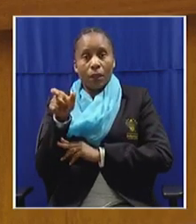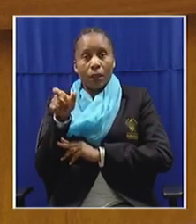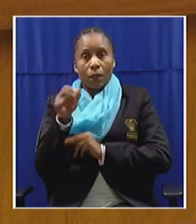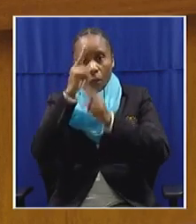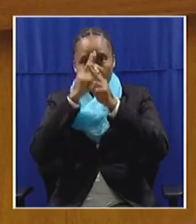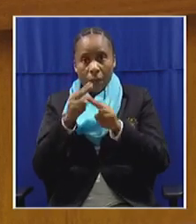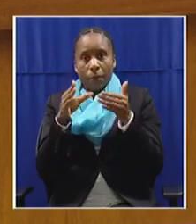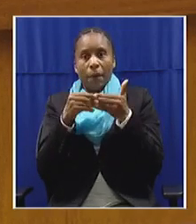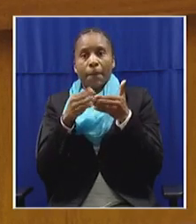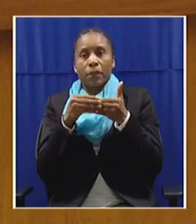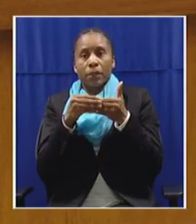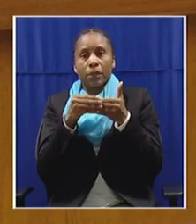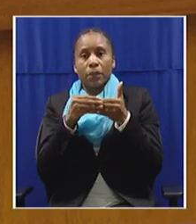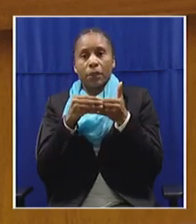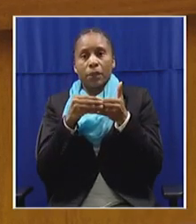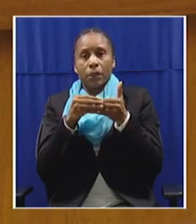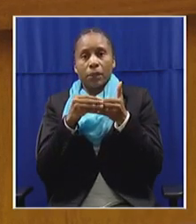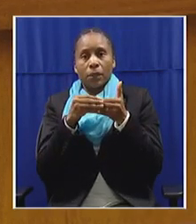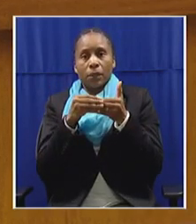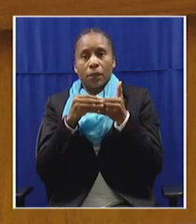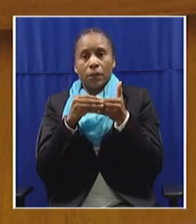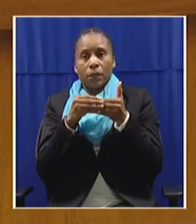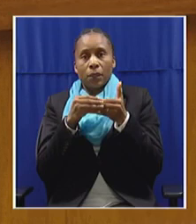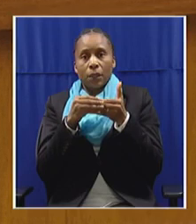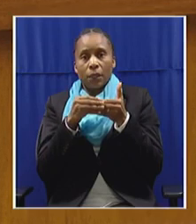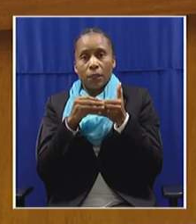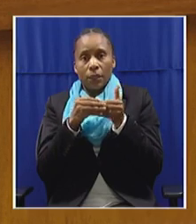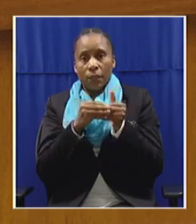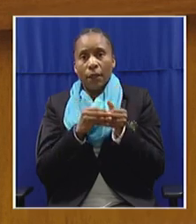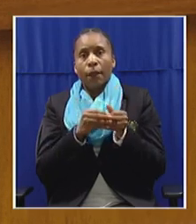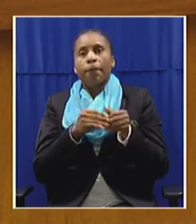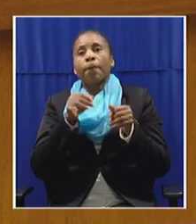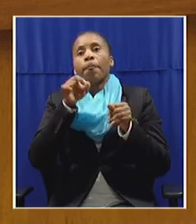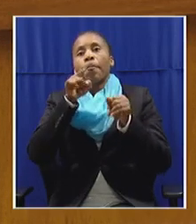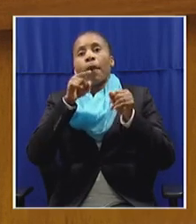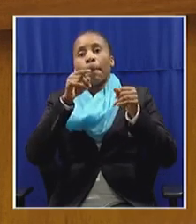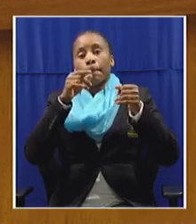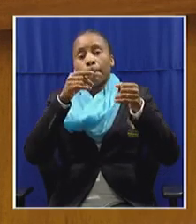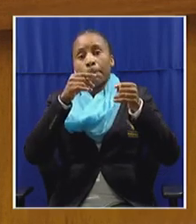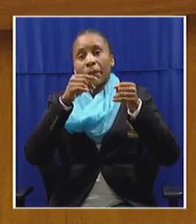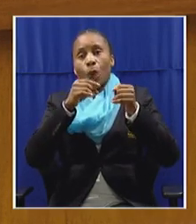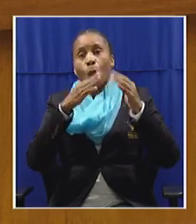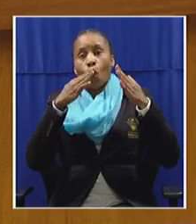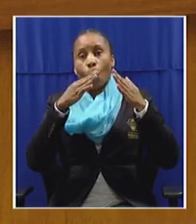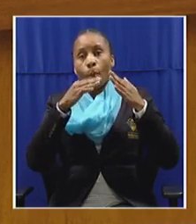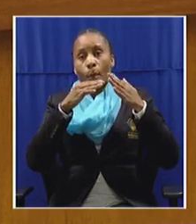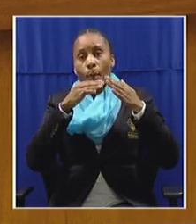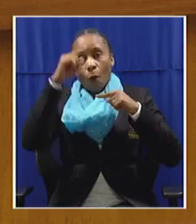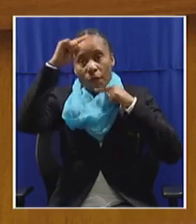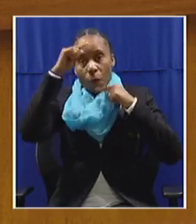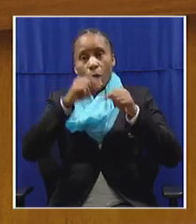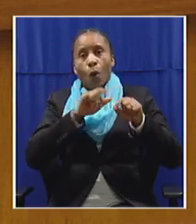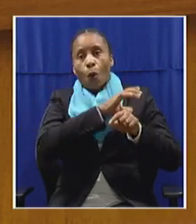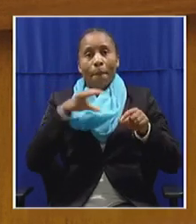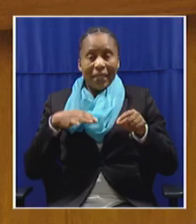Honorable Members, the Portfolio Committee on Justice and Correctional Services requests the permission of